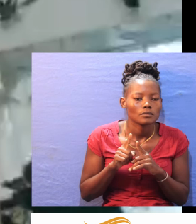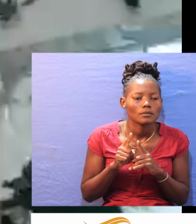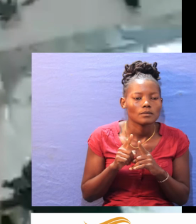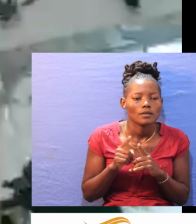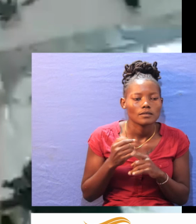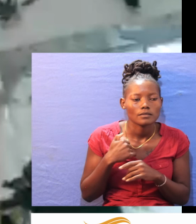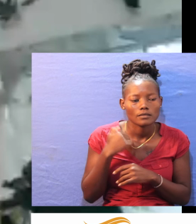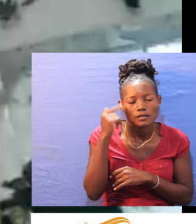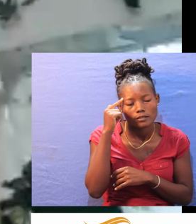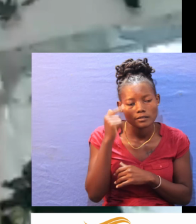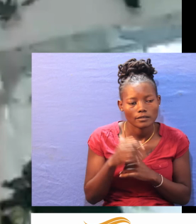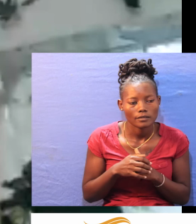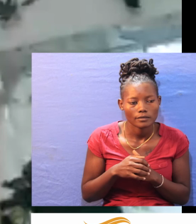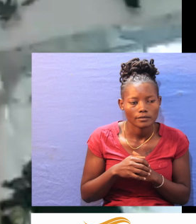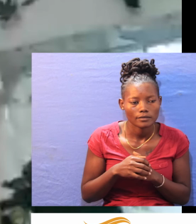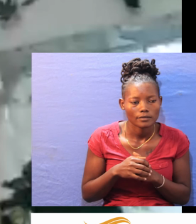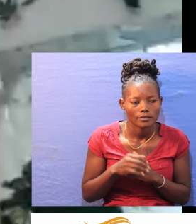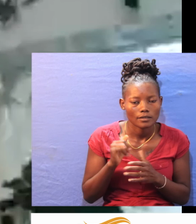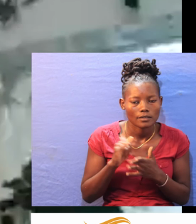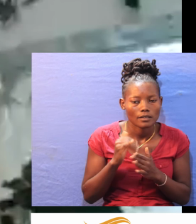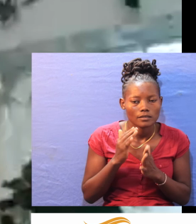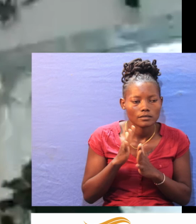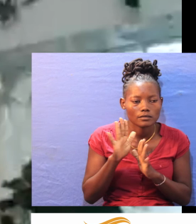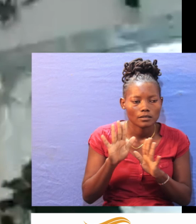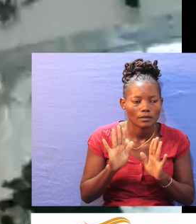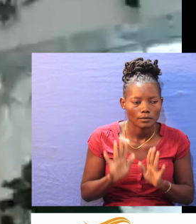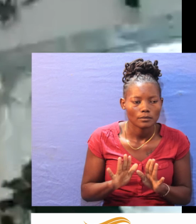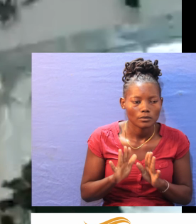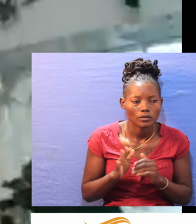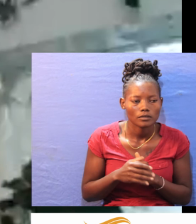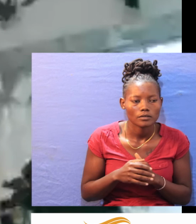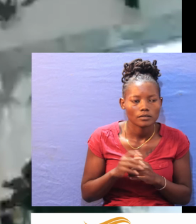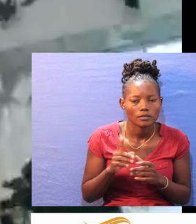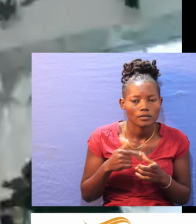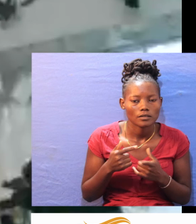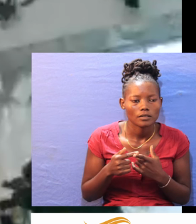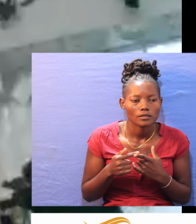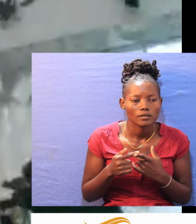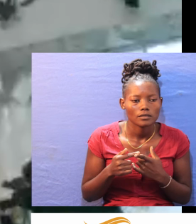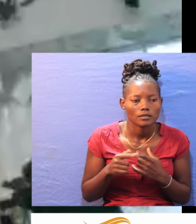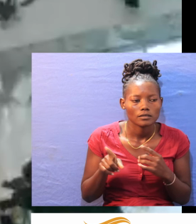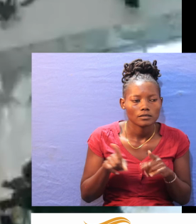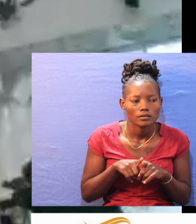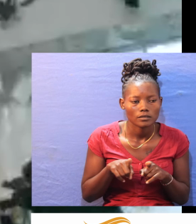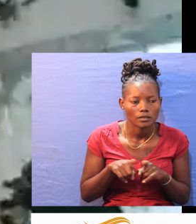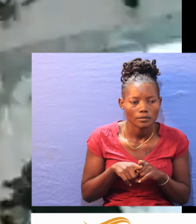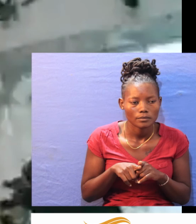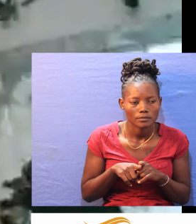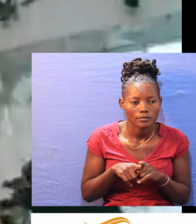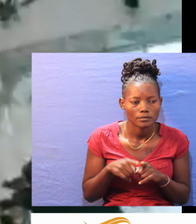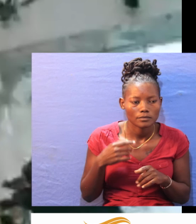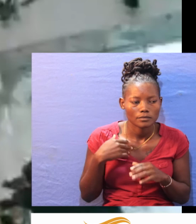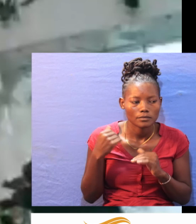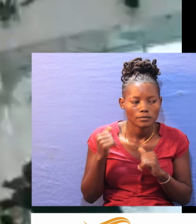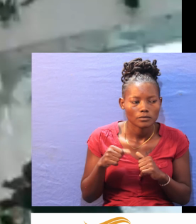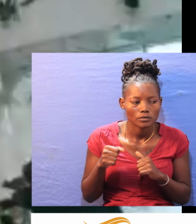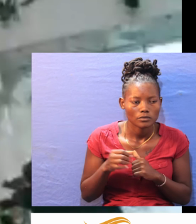those things are so important. But Right. again, as we're setting goals, I think those are